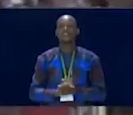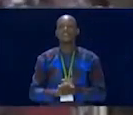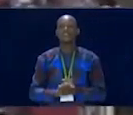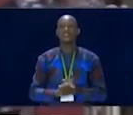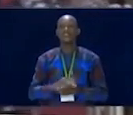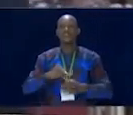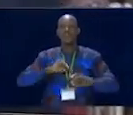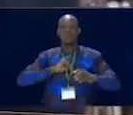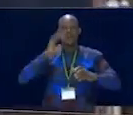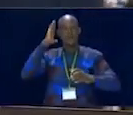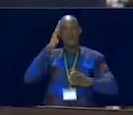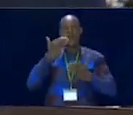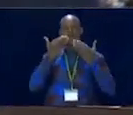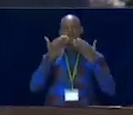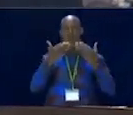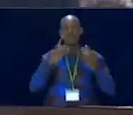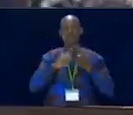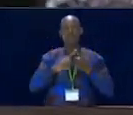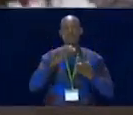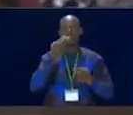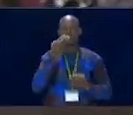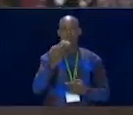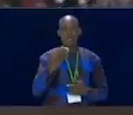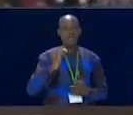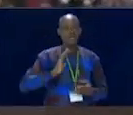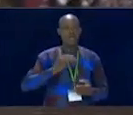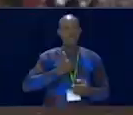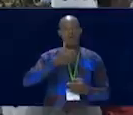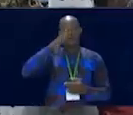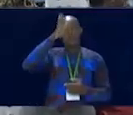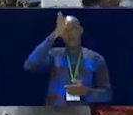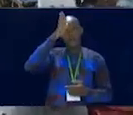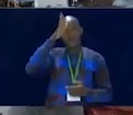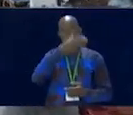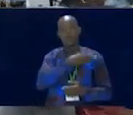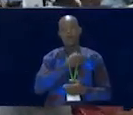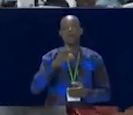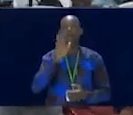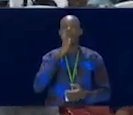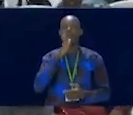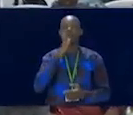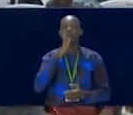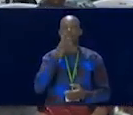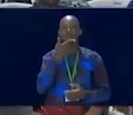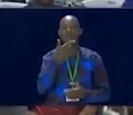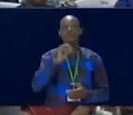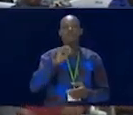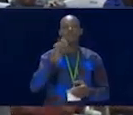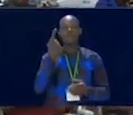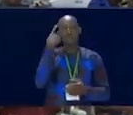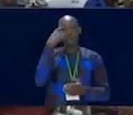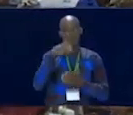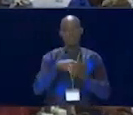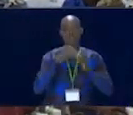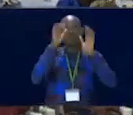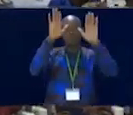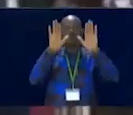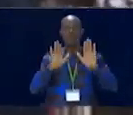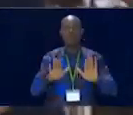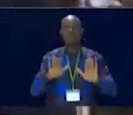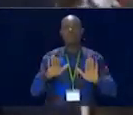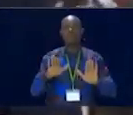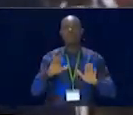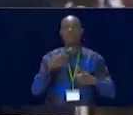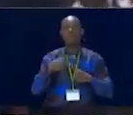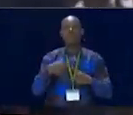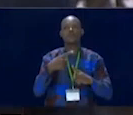I would like to thank our daddy and mommy Gio for such a wonderful opportunity to bring the word to us. And